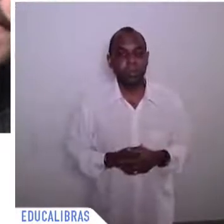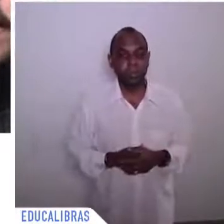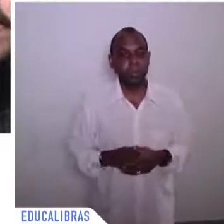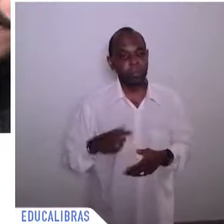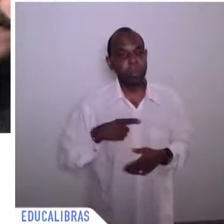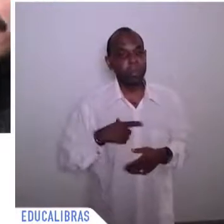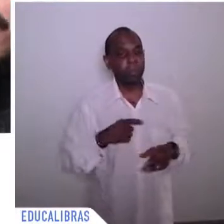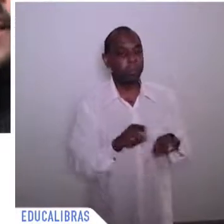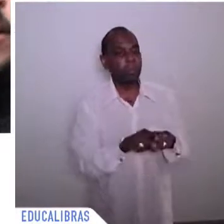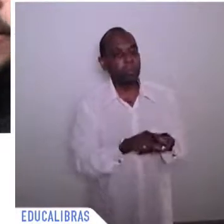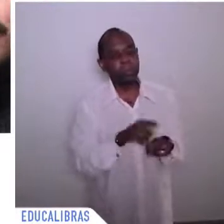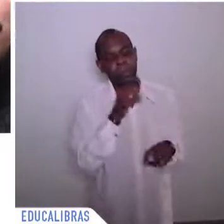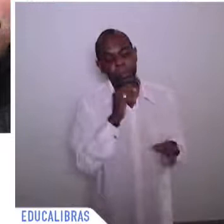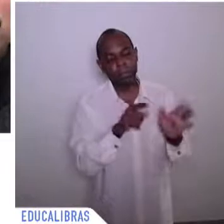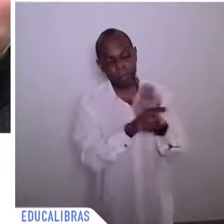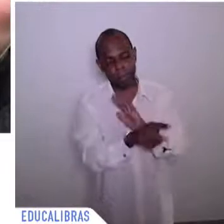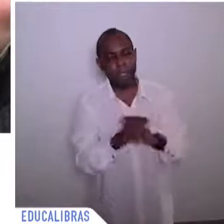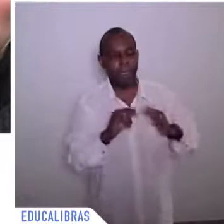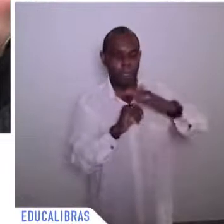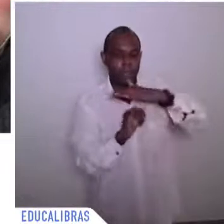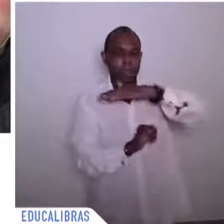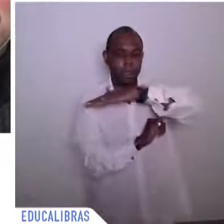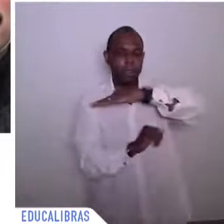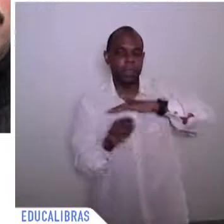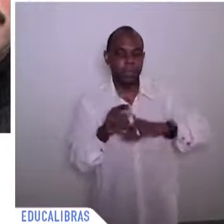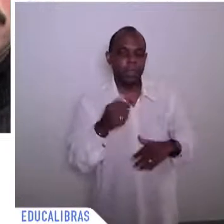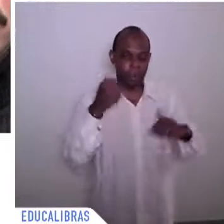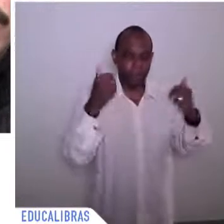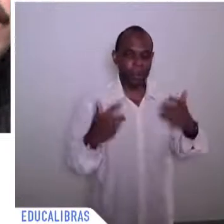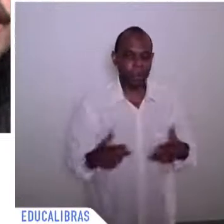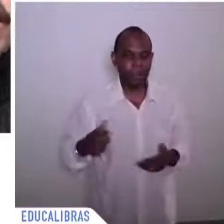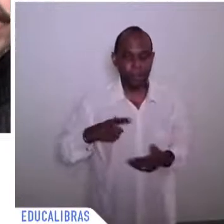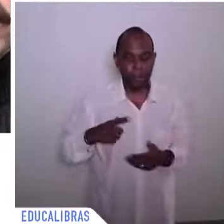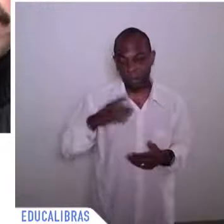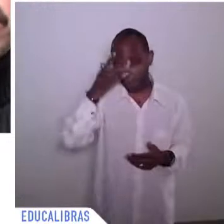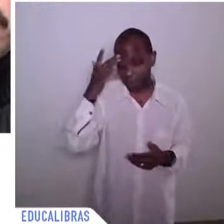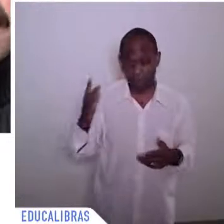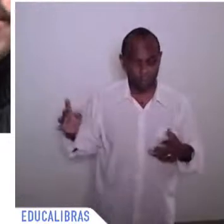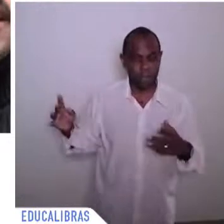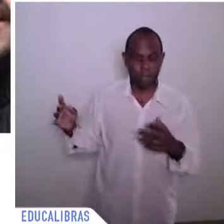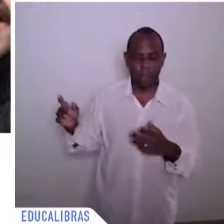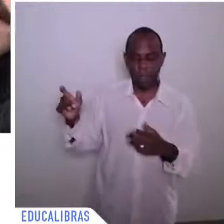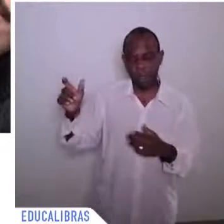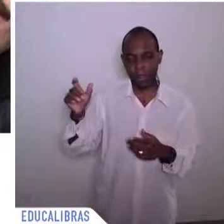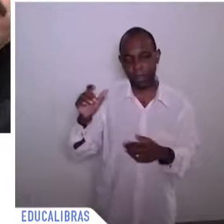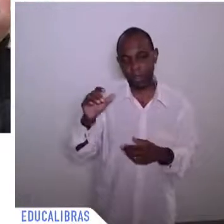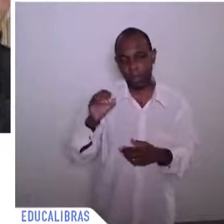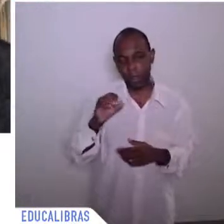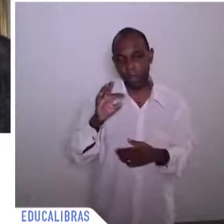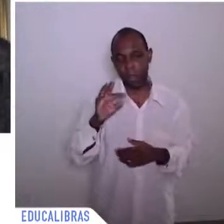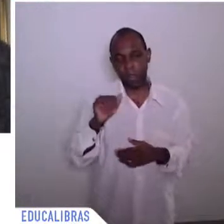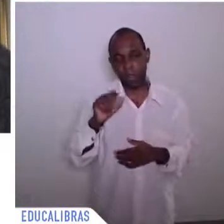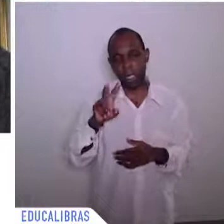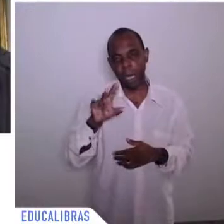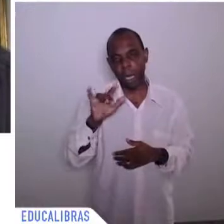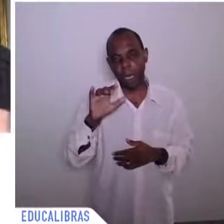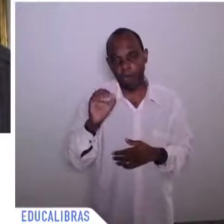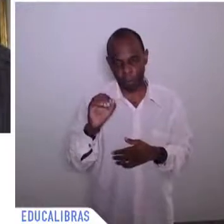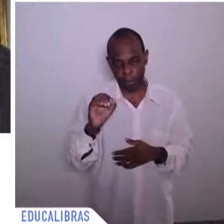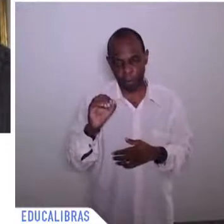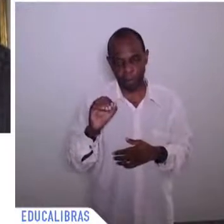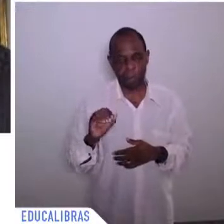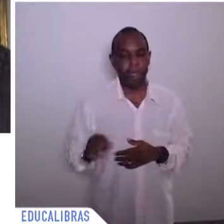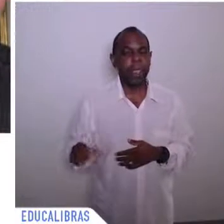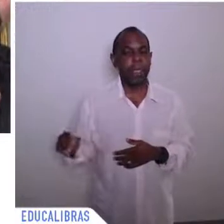using what you said about the institutions, we have a question from our audience, from Otávio de